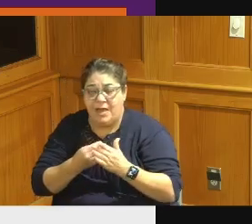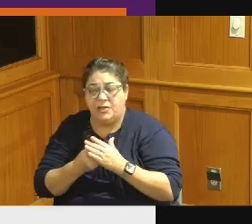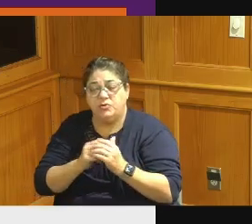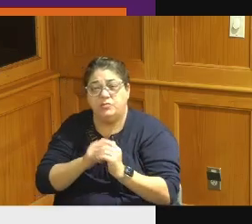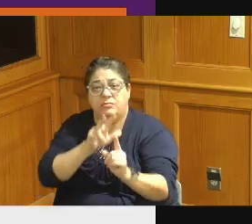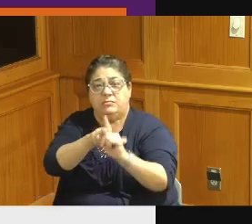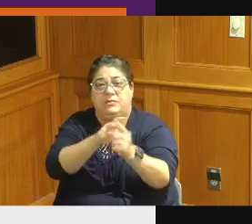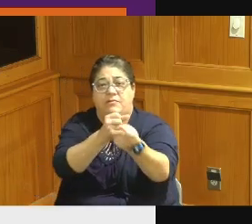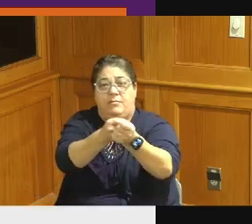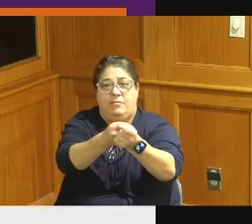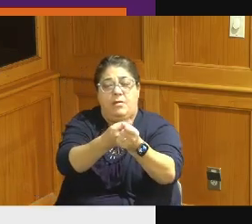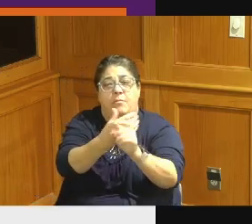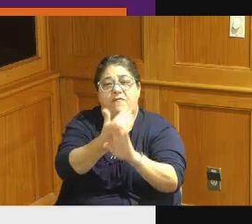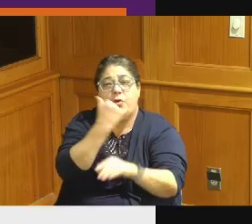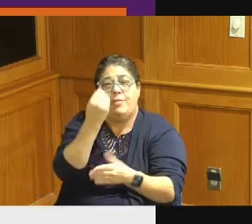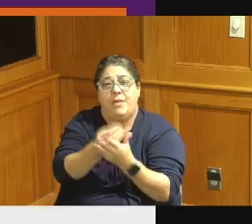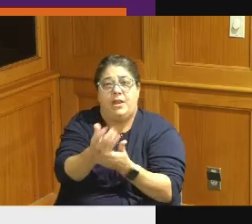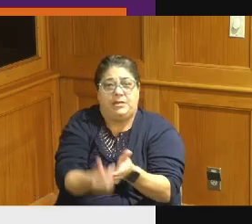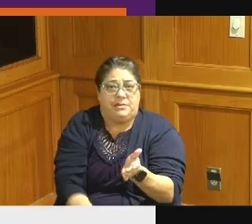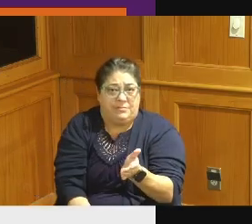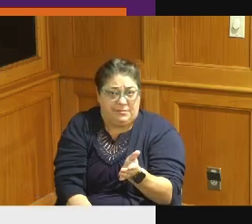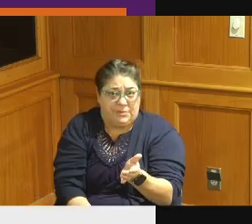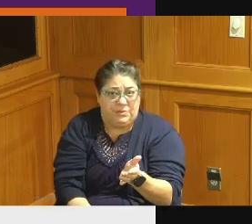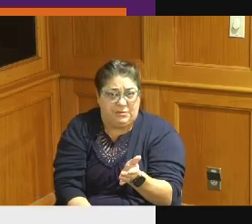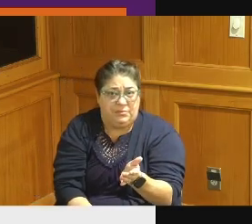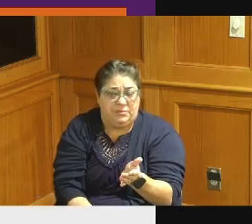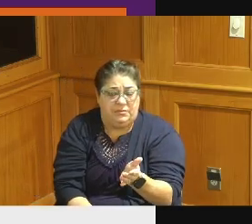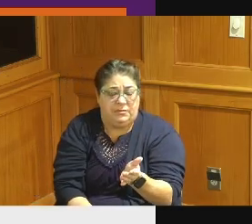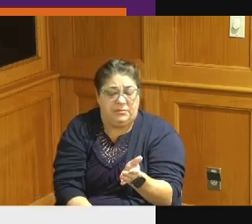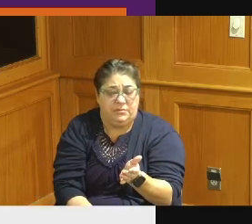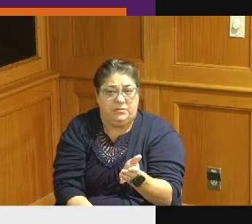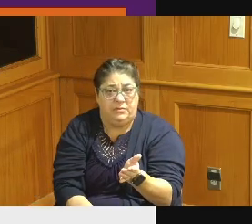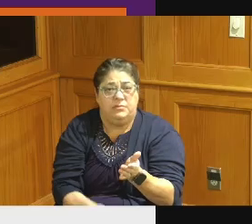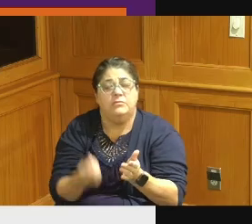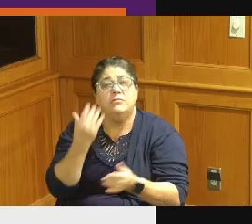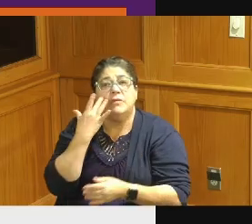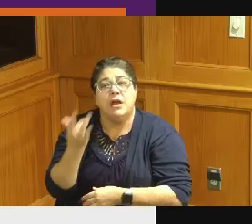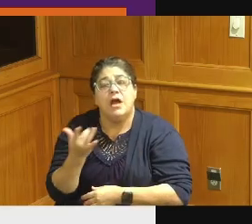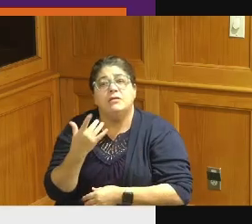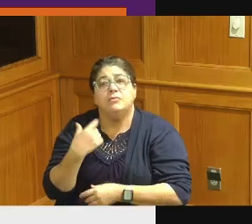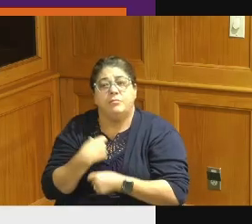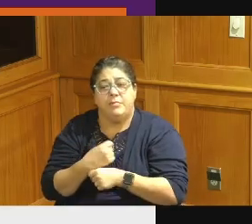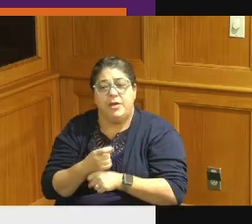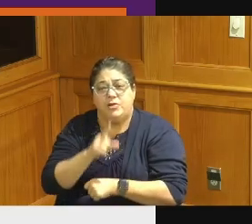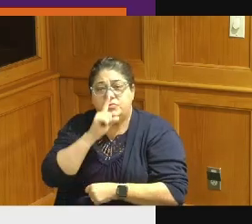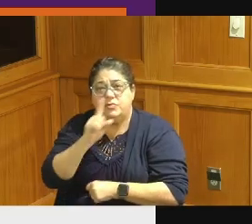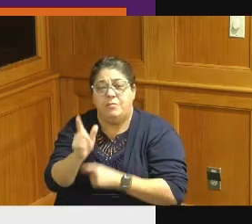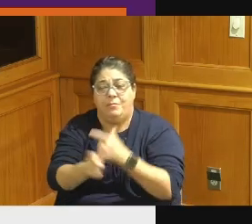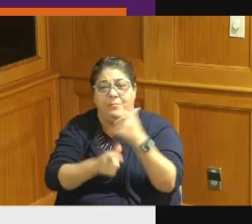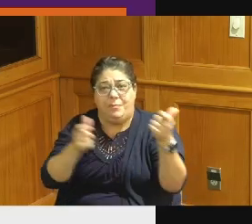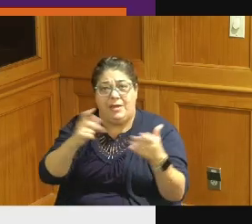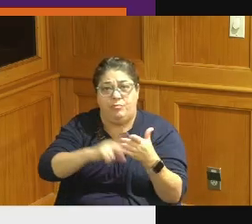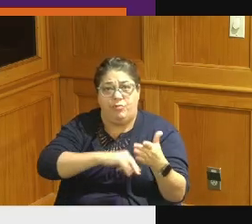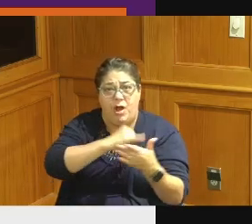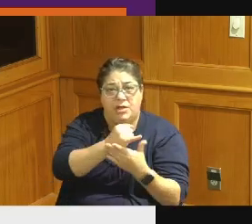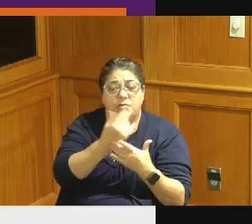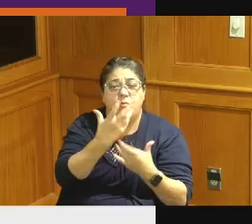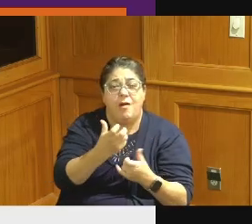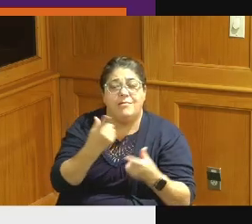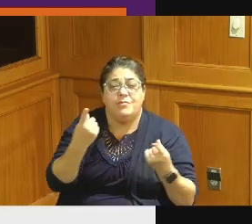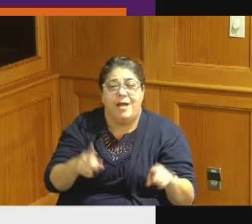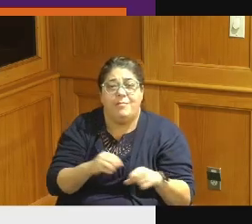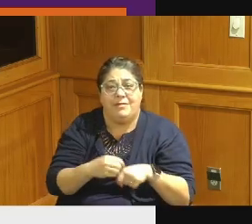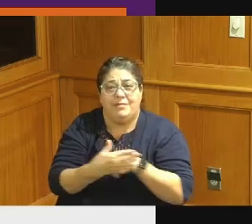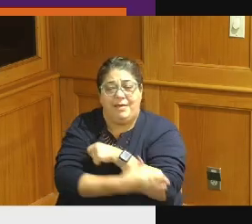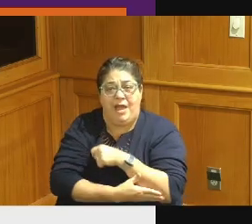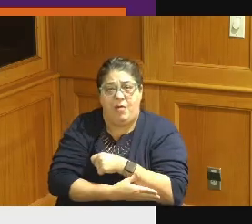funds before the end of the year, because of issues of making sure that that the projects that you all want to happen in the county that we've got